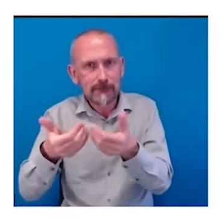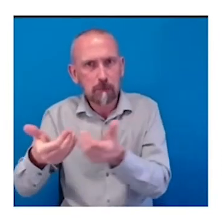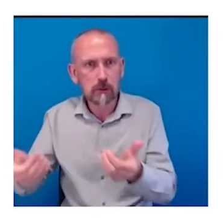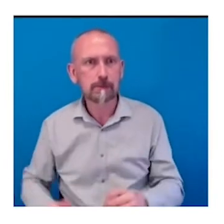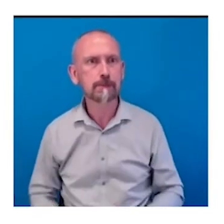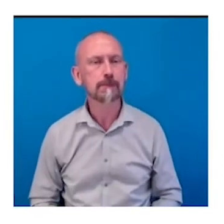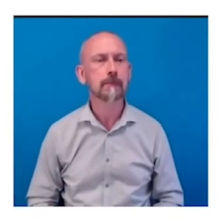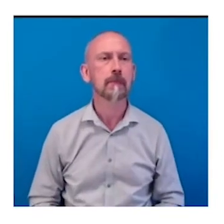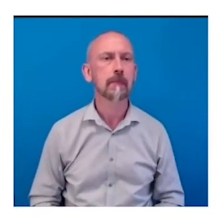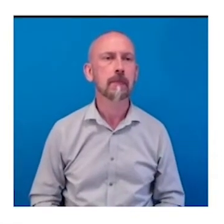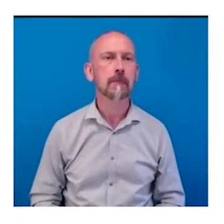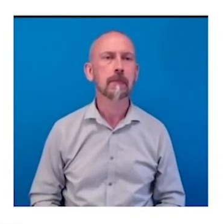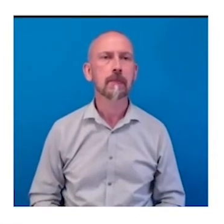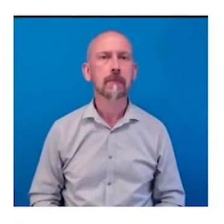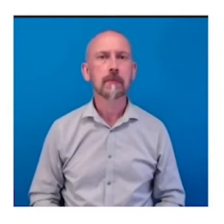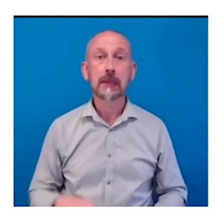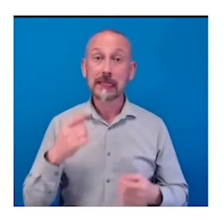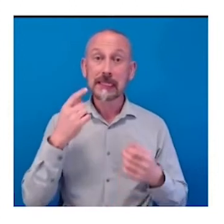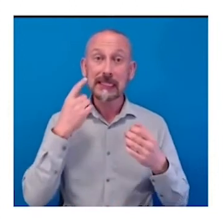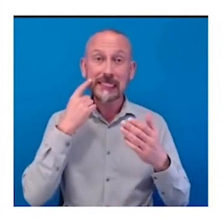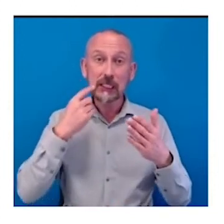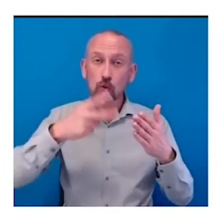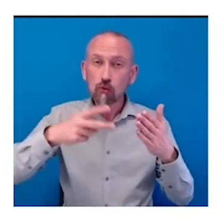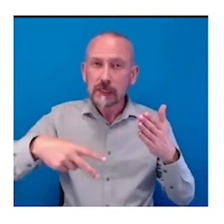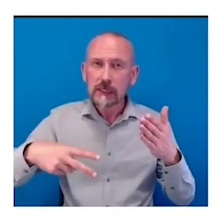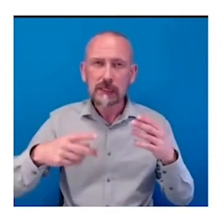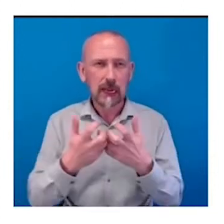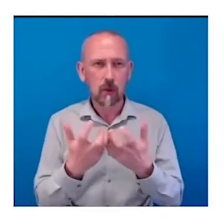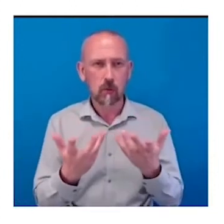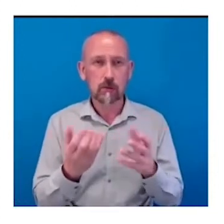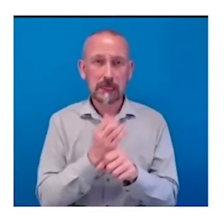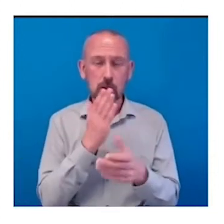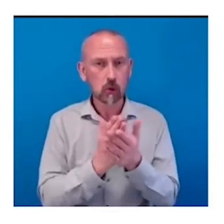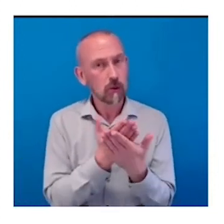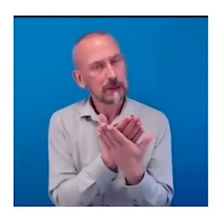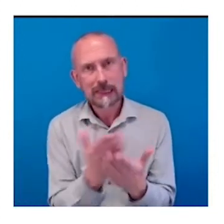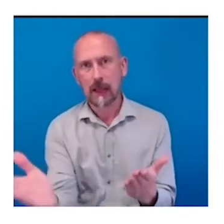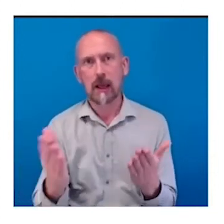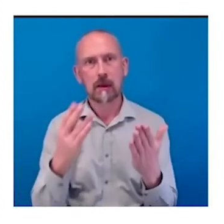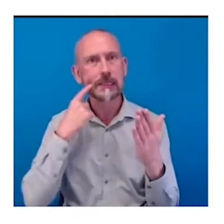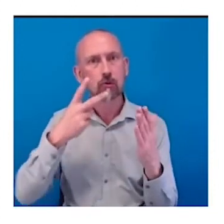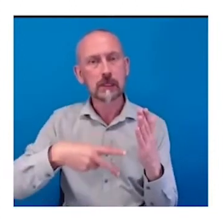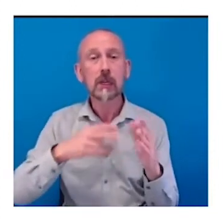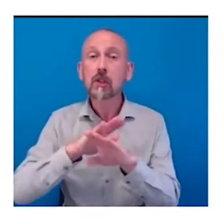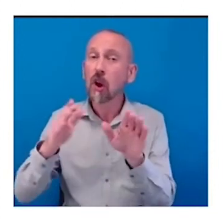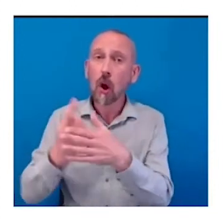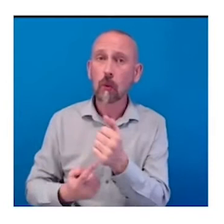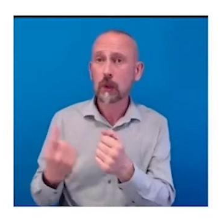And then general legibility. Make sure to make your document as easy to read, not only for those with assisted technologies, but for